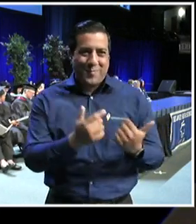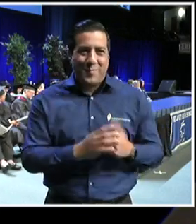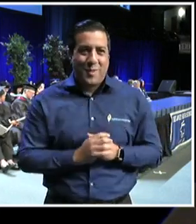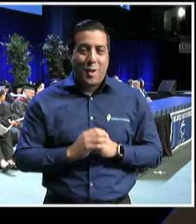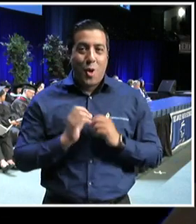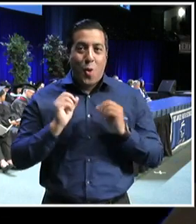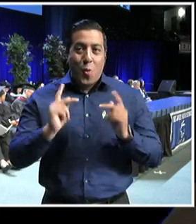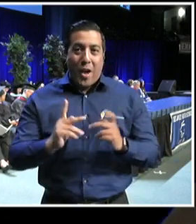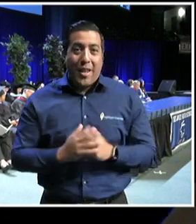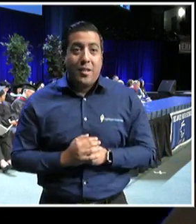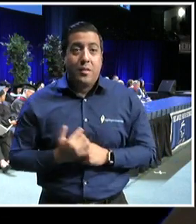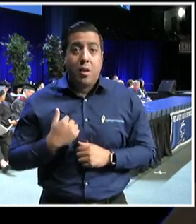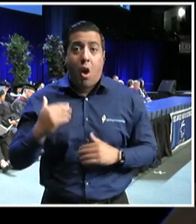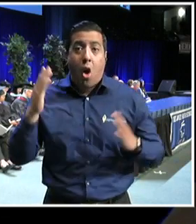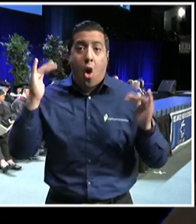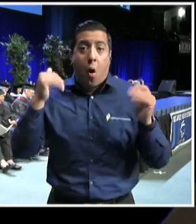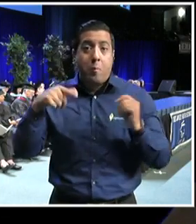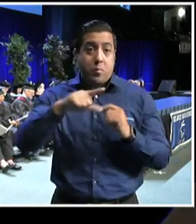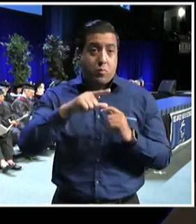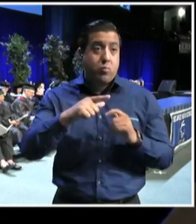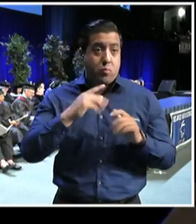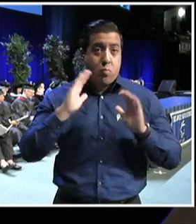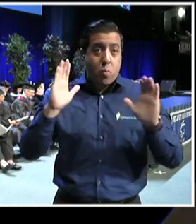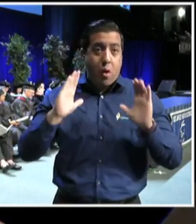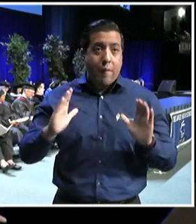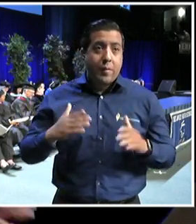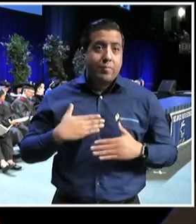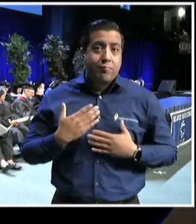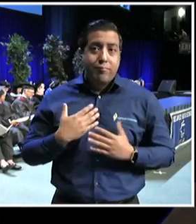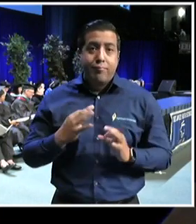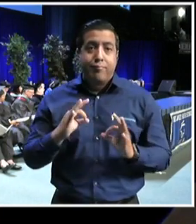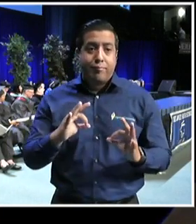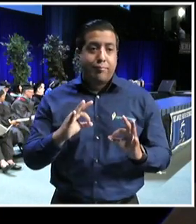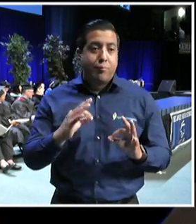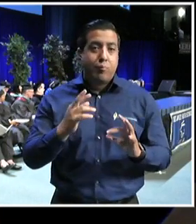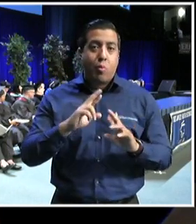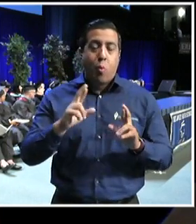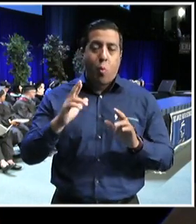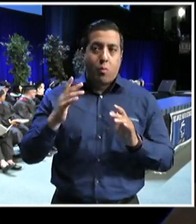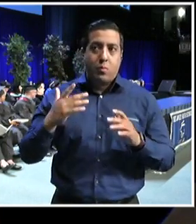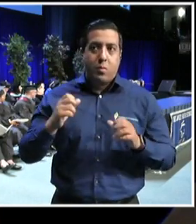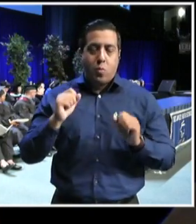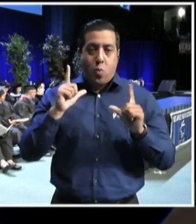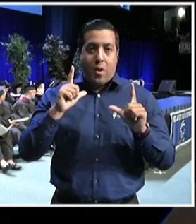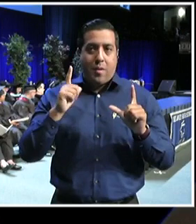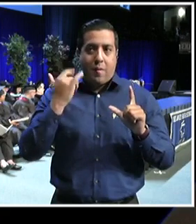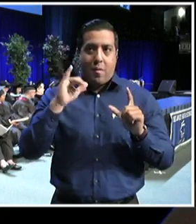Okay. So I hope that you're all doing well and that you all are awake. That was for the parents. No, I'm just kidding.